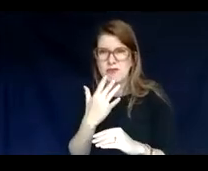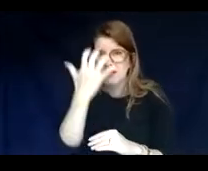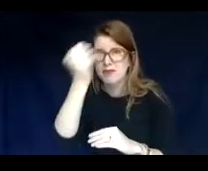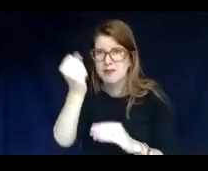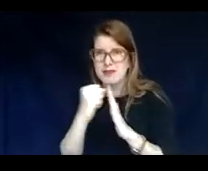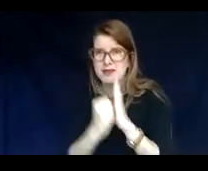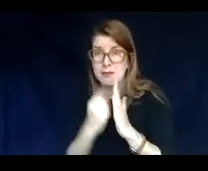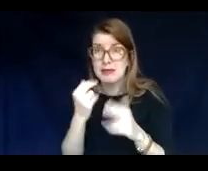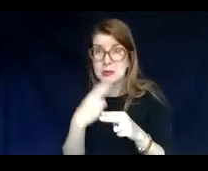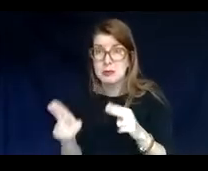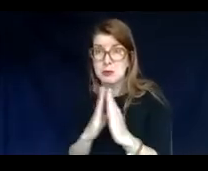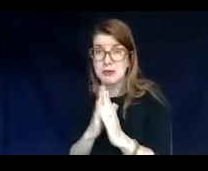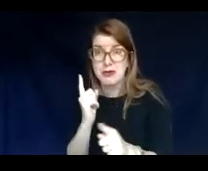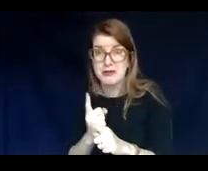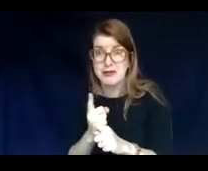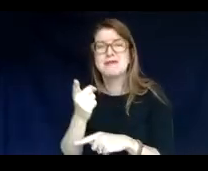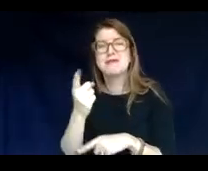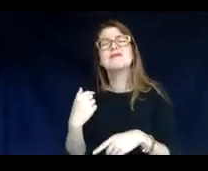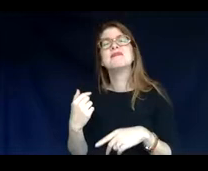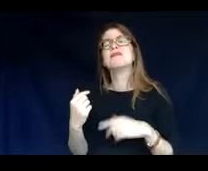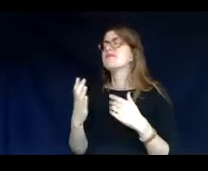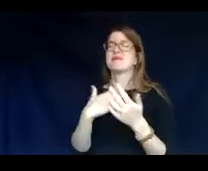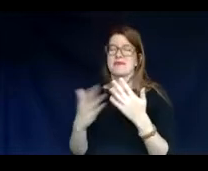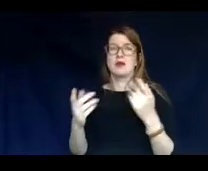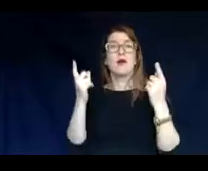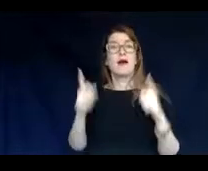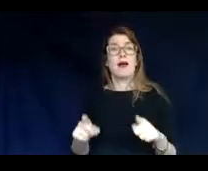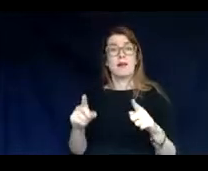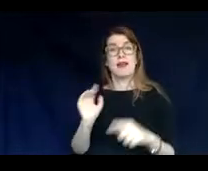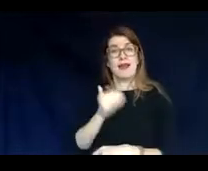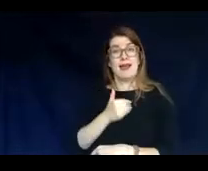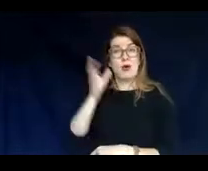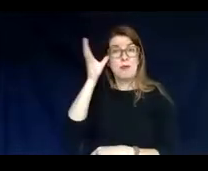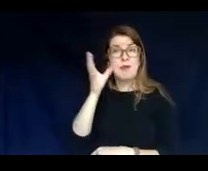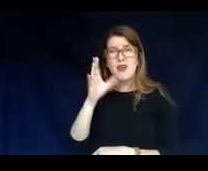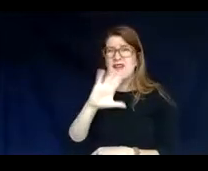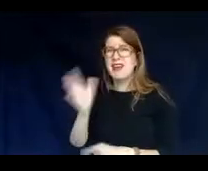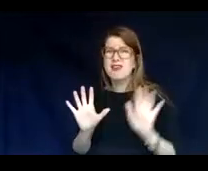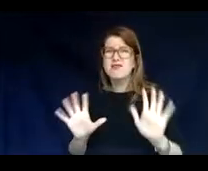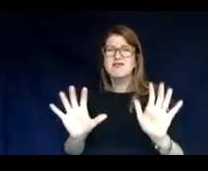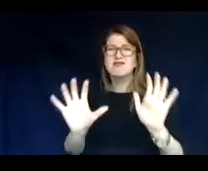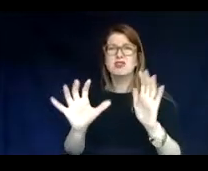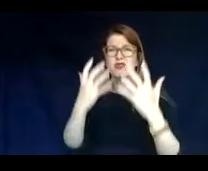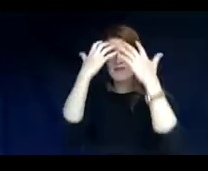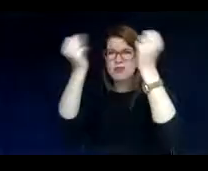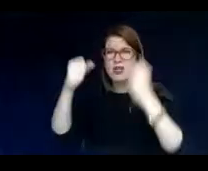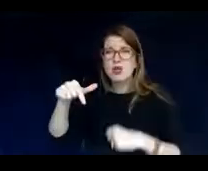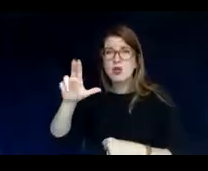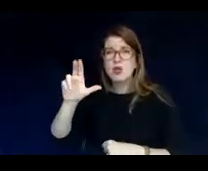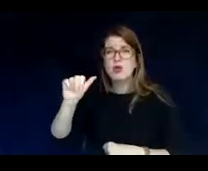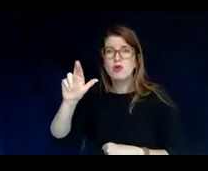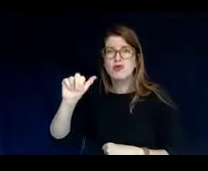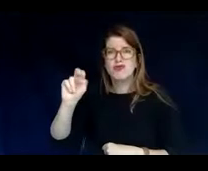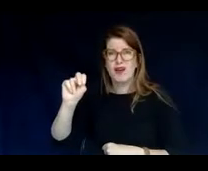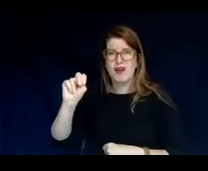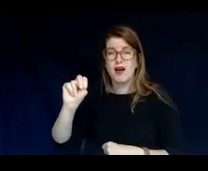go by faster, right? And so what also ended up happening is our parents never pushed us to memorize the entire Quran. And those people are called Hafiz.